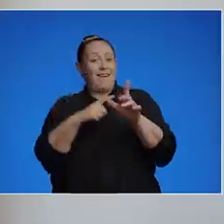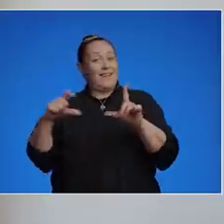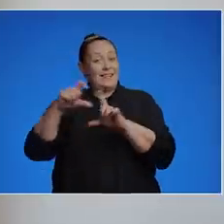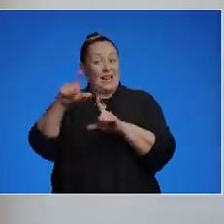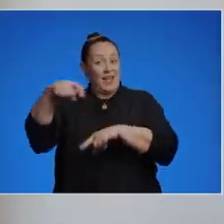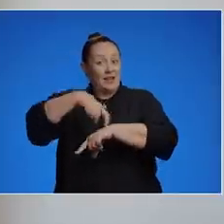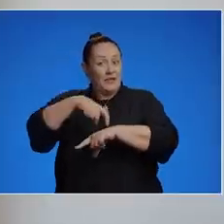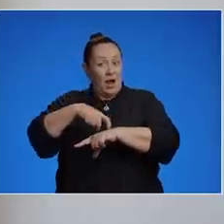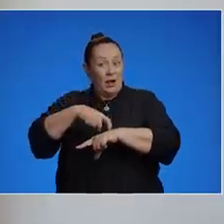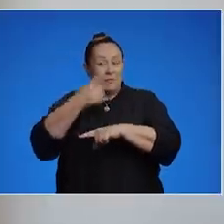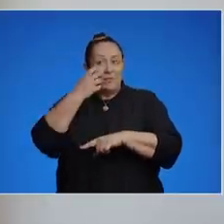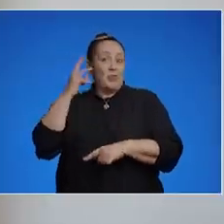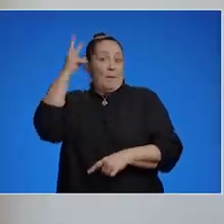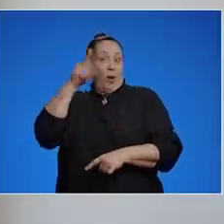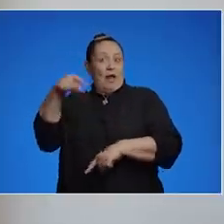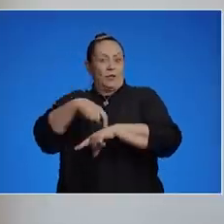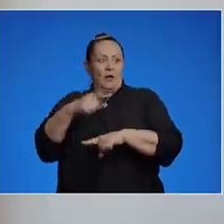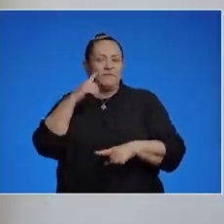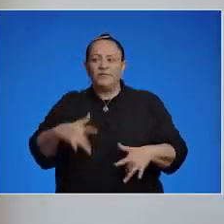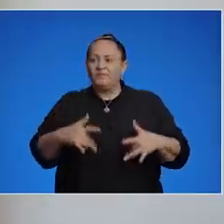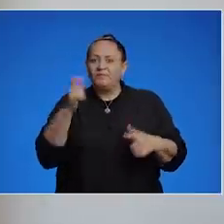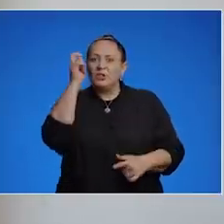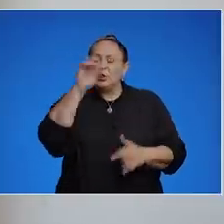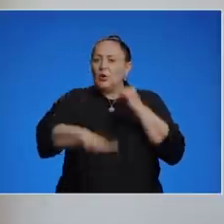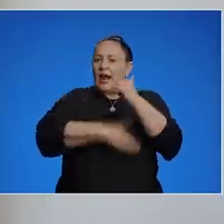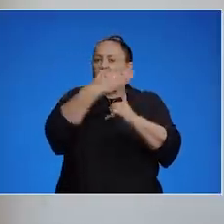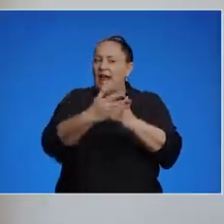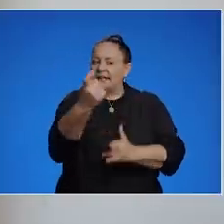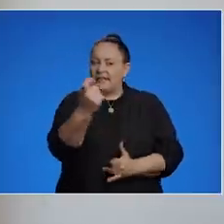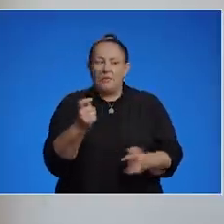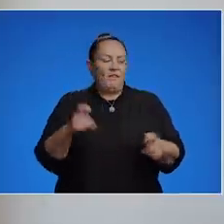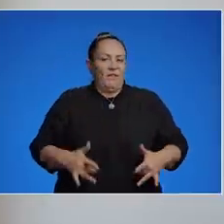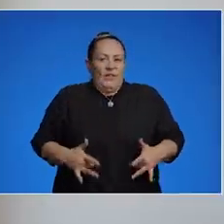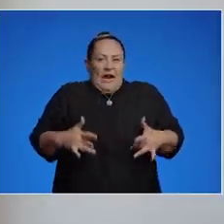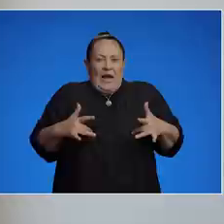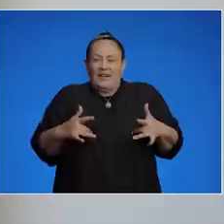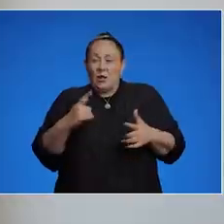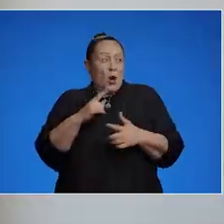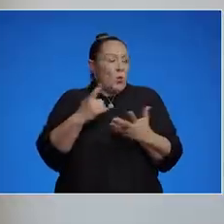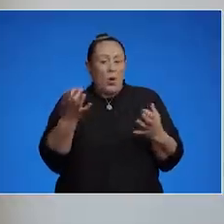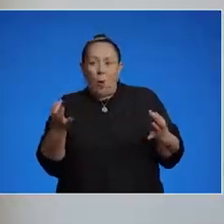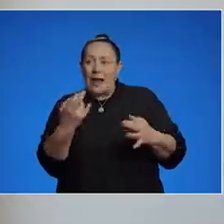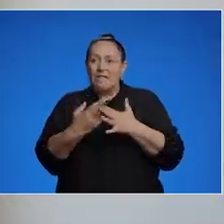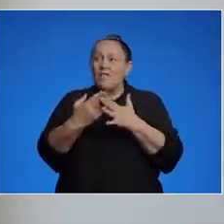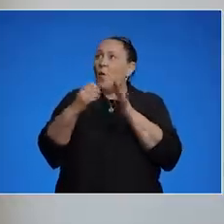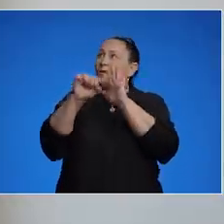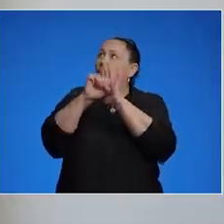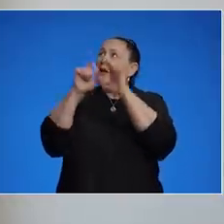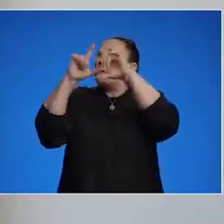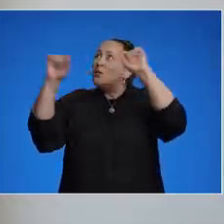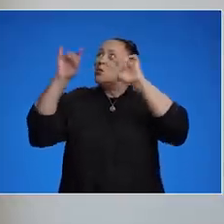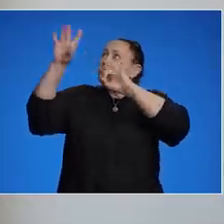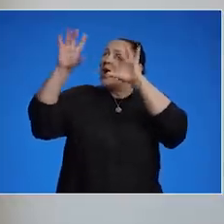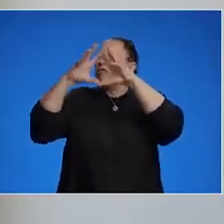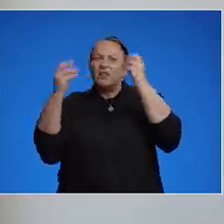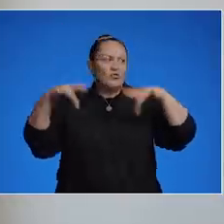AD, he was thinking, we are in apocalyptic times. And in fact, there's nothing missing except the signs in the sun